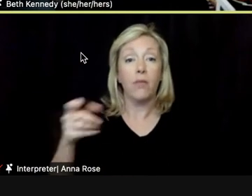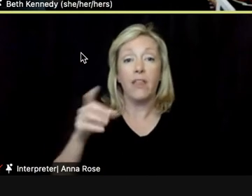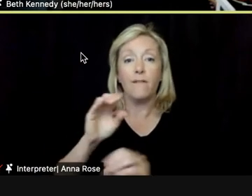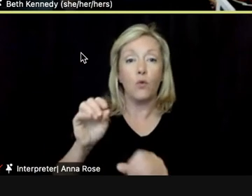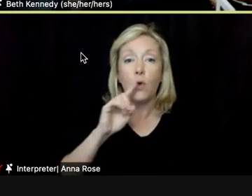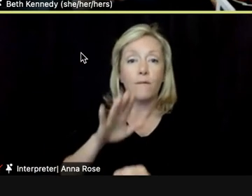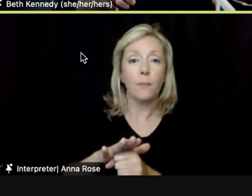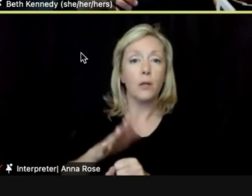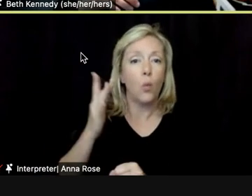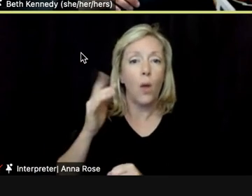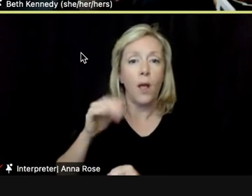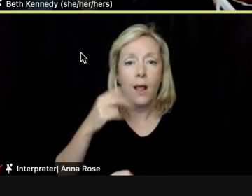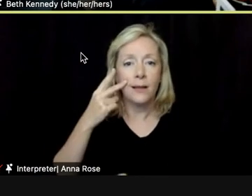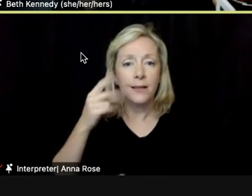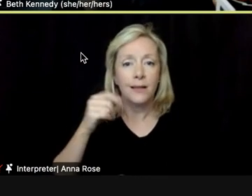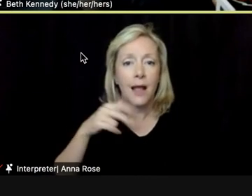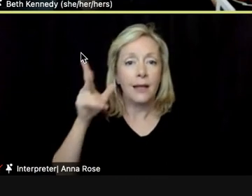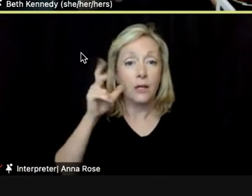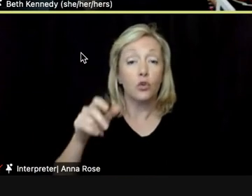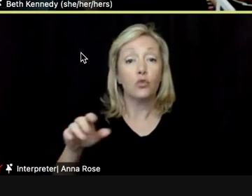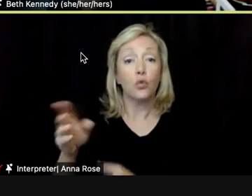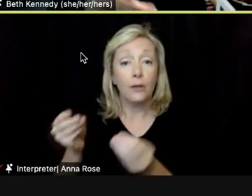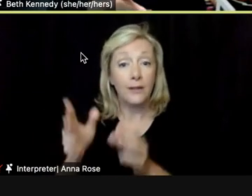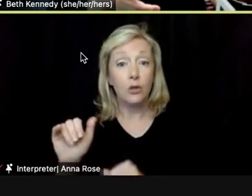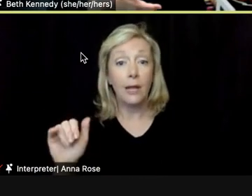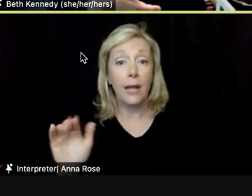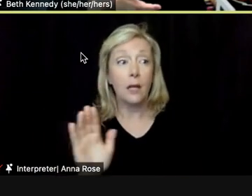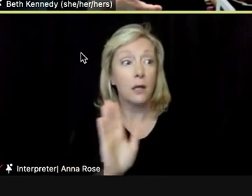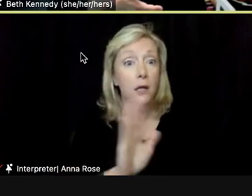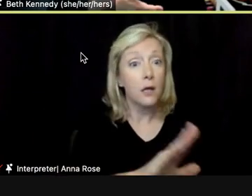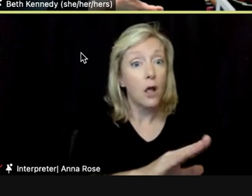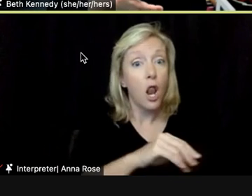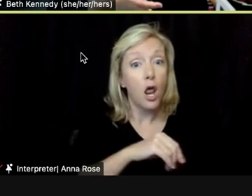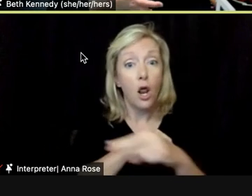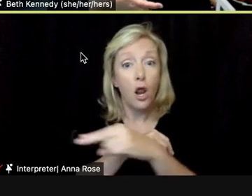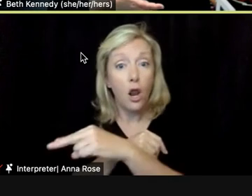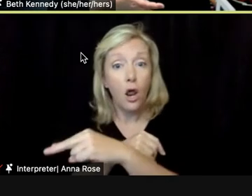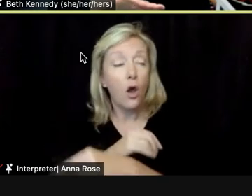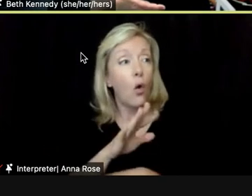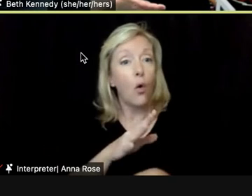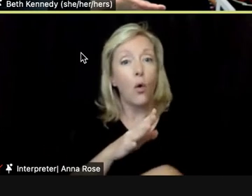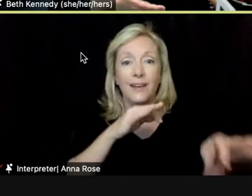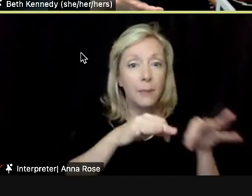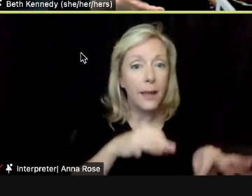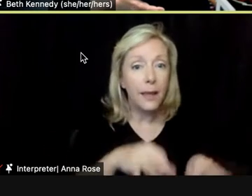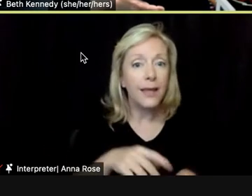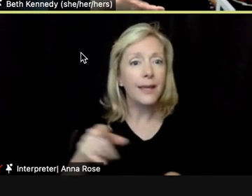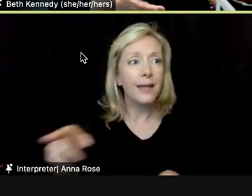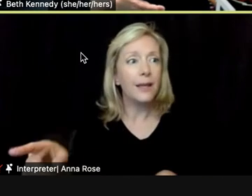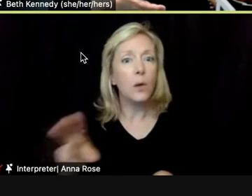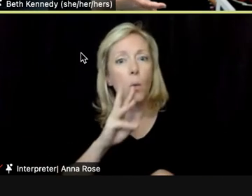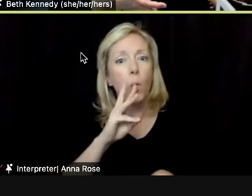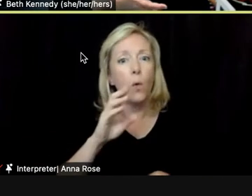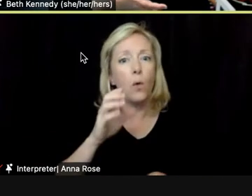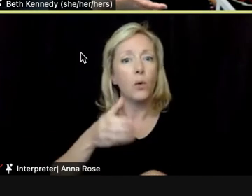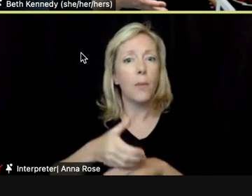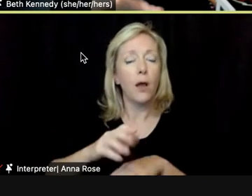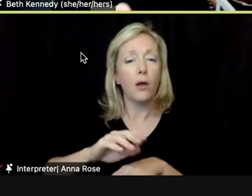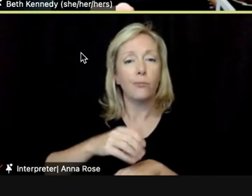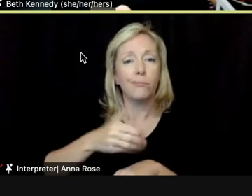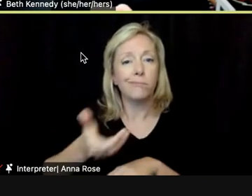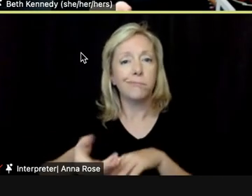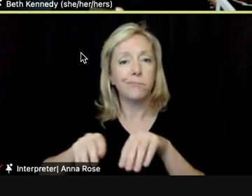So the intervener can run up and say, hey, look, and draw their attention to it. and help the person who's deafblind